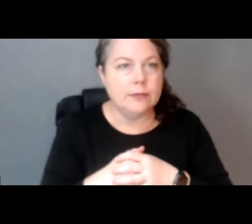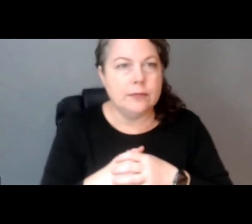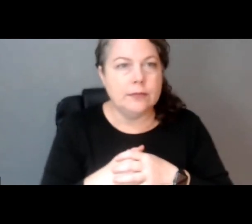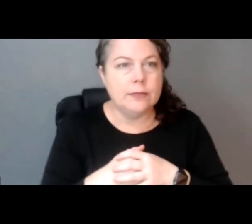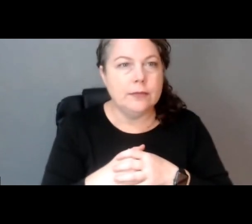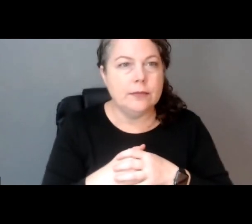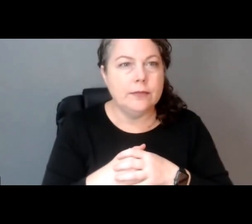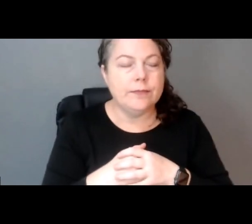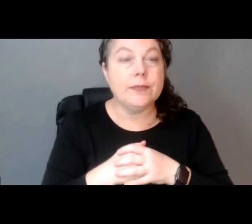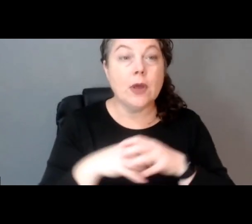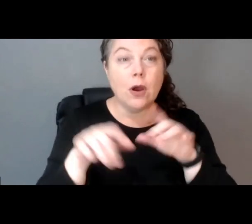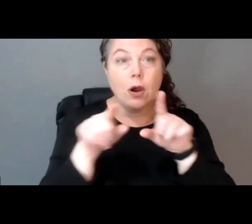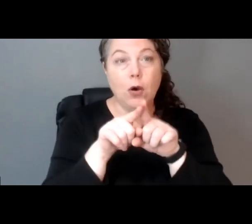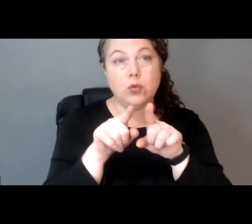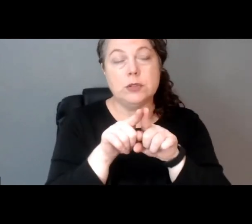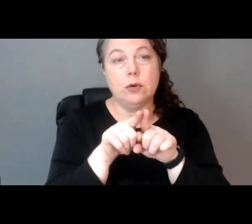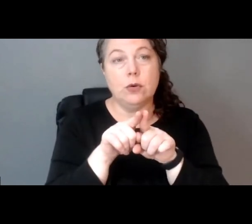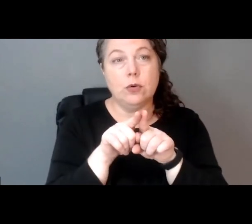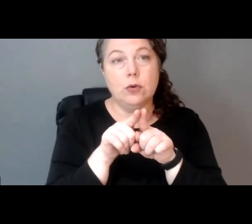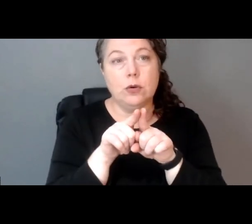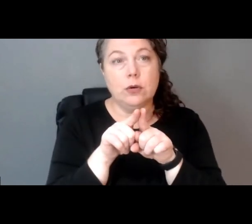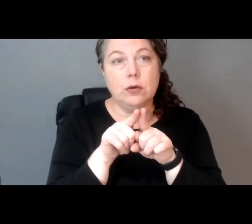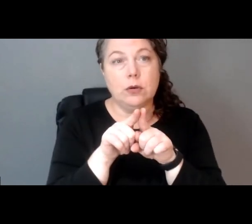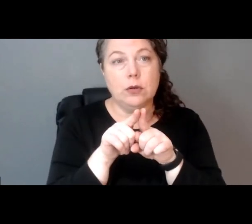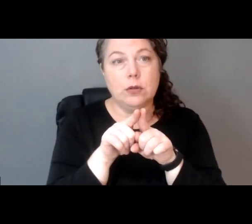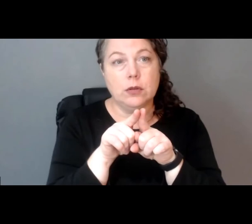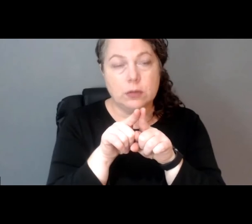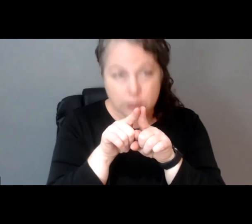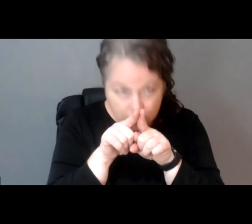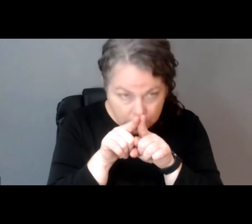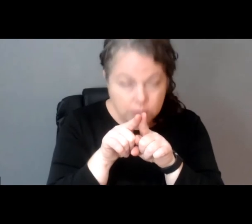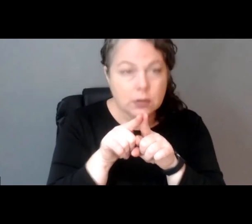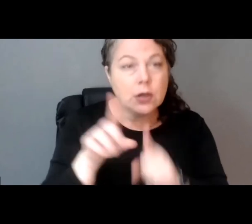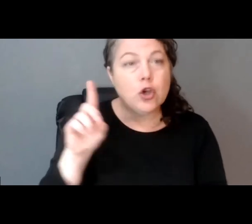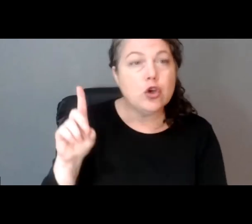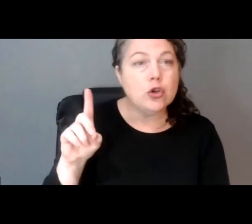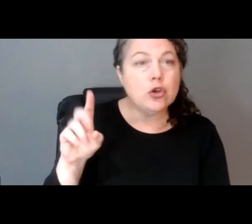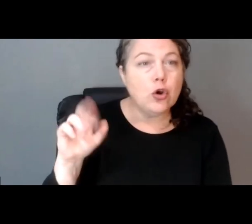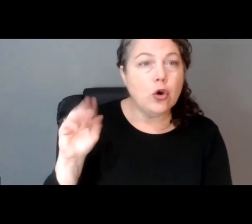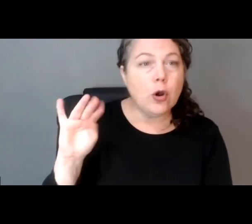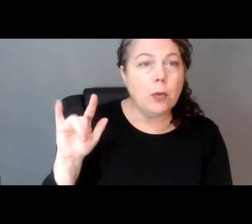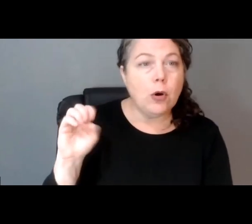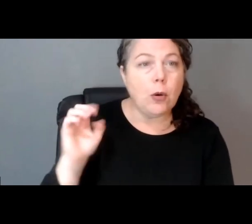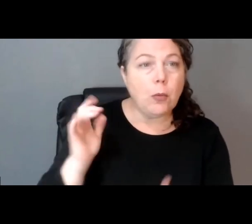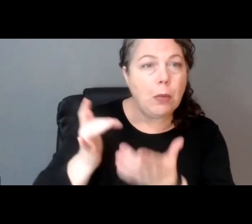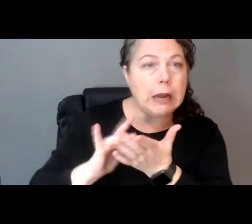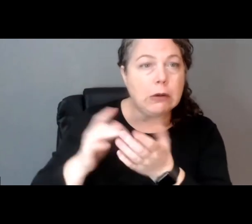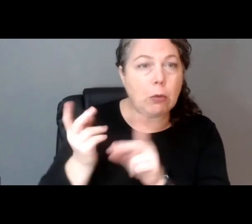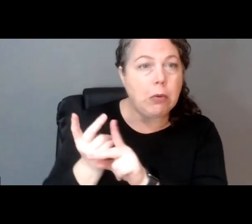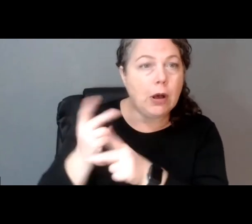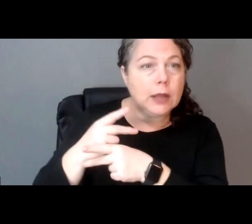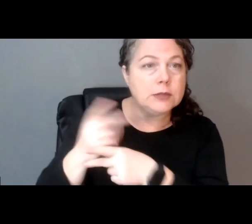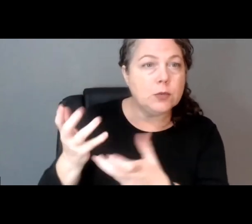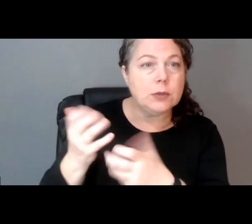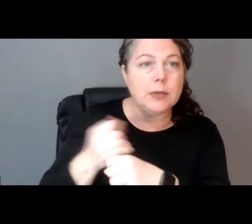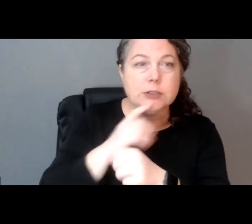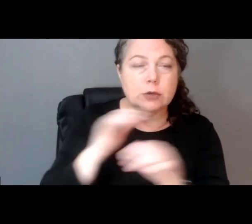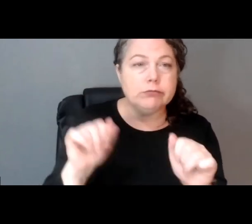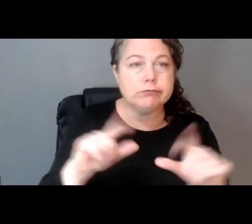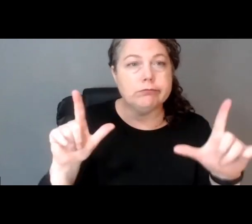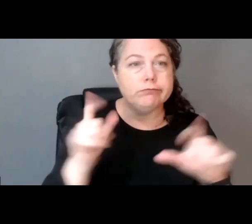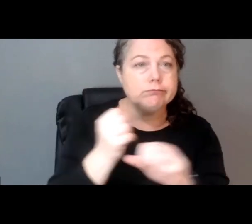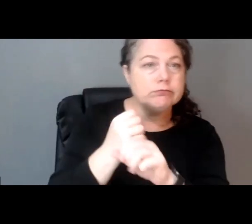In addition to these durable medical products, we need to ensure that telehealth is